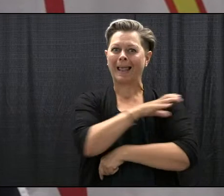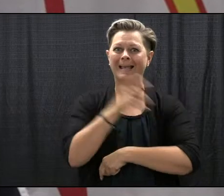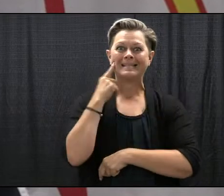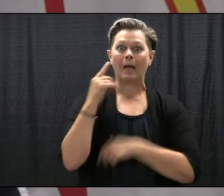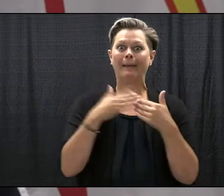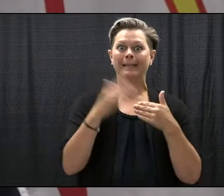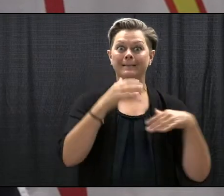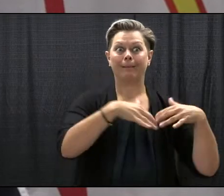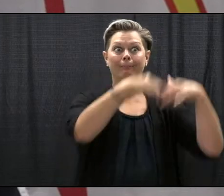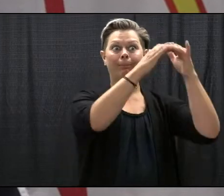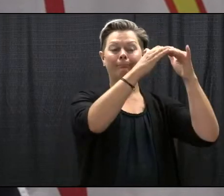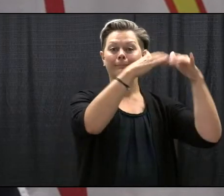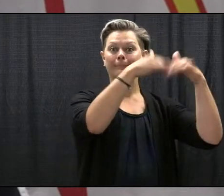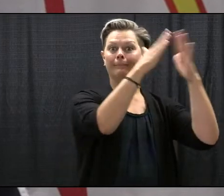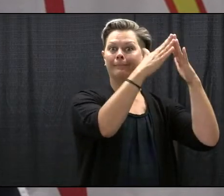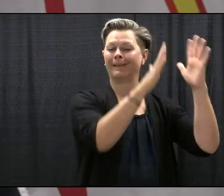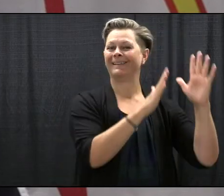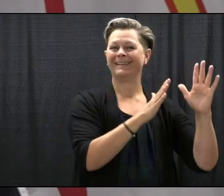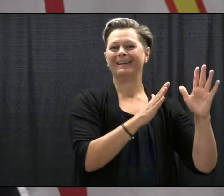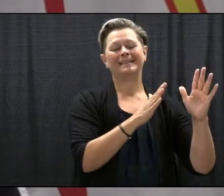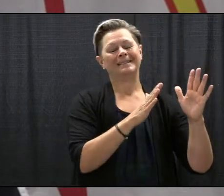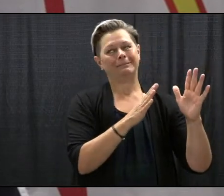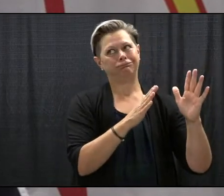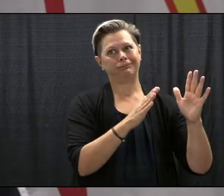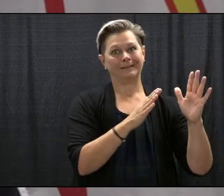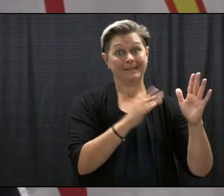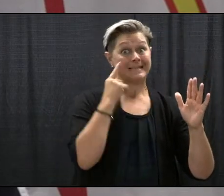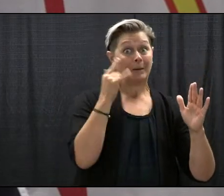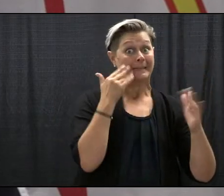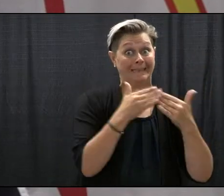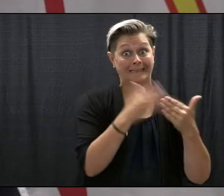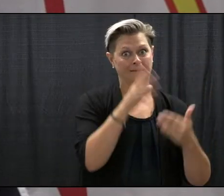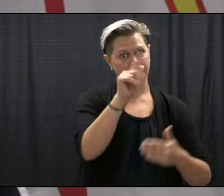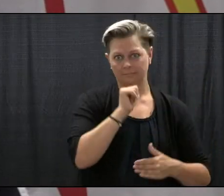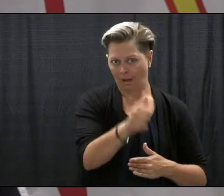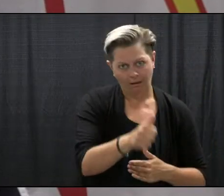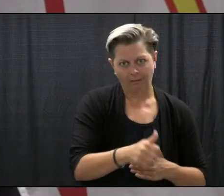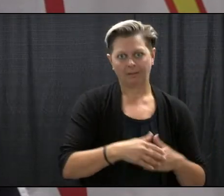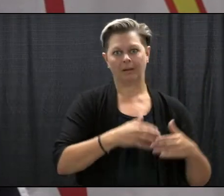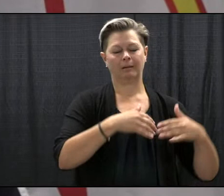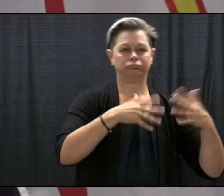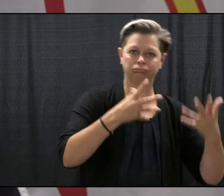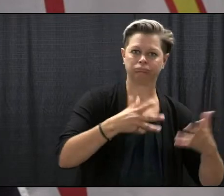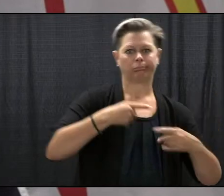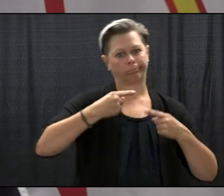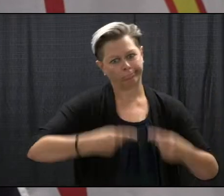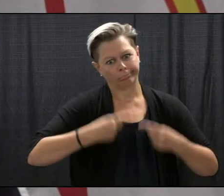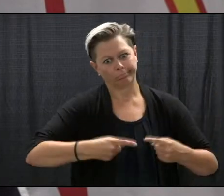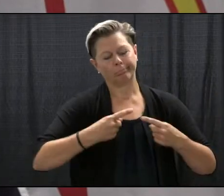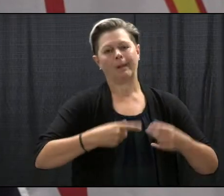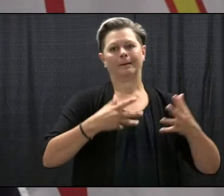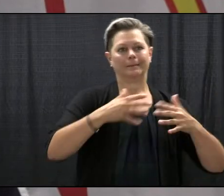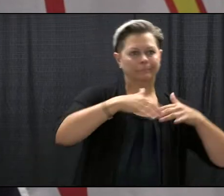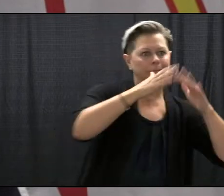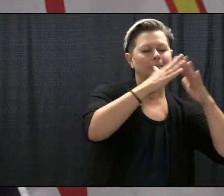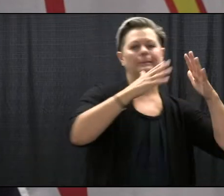to do. But I will tell you that trying to plan a vaccination clinic is not, it's a logistical challenge and a logistical